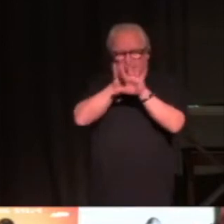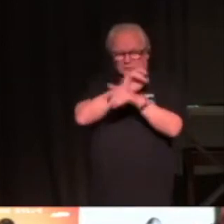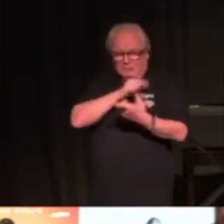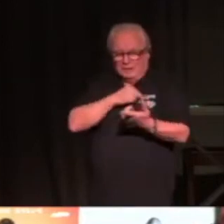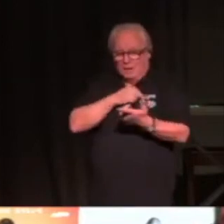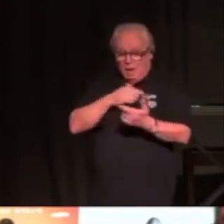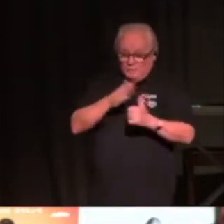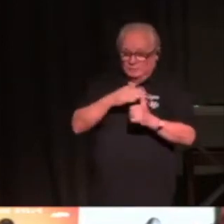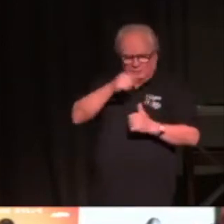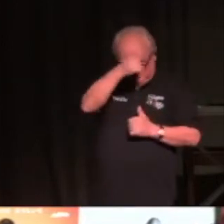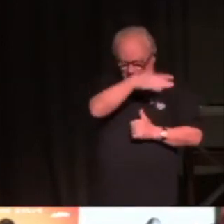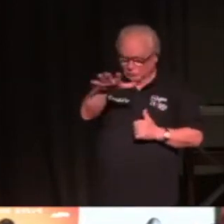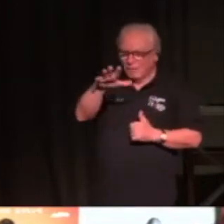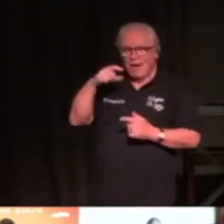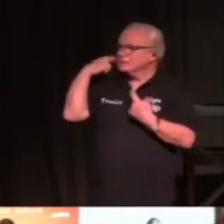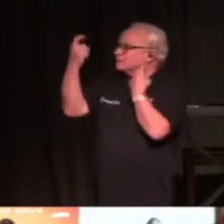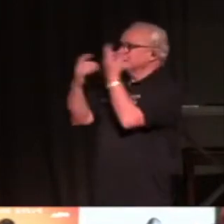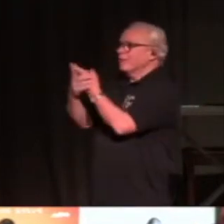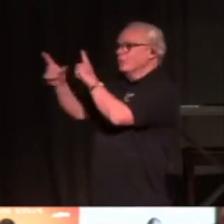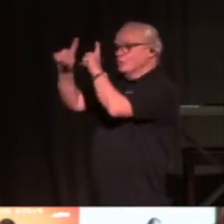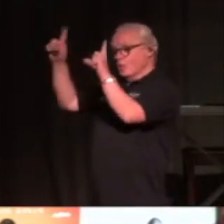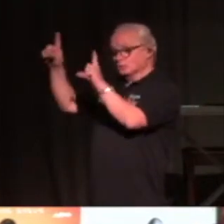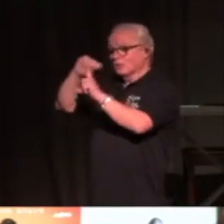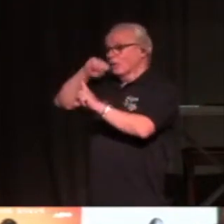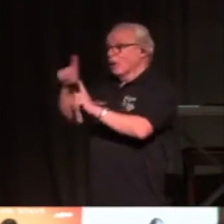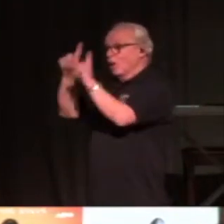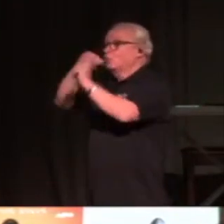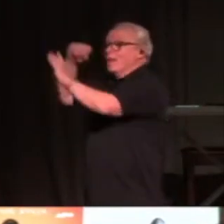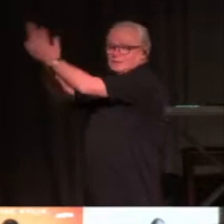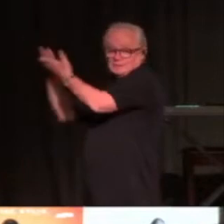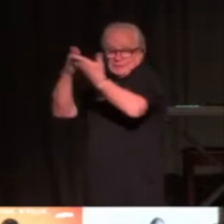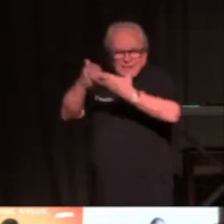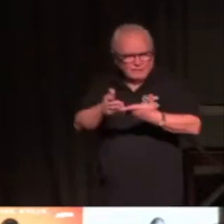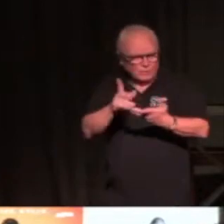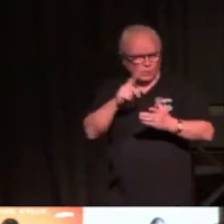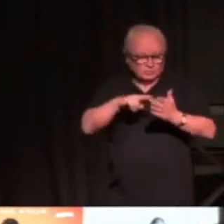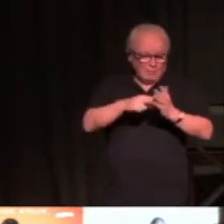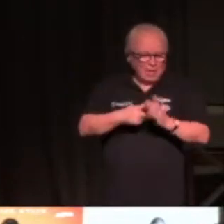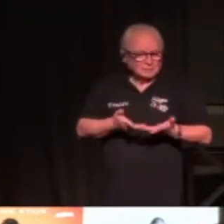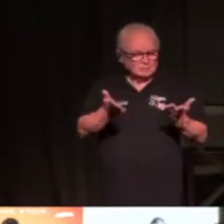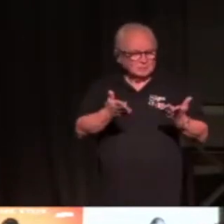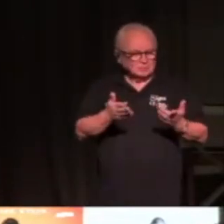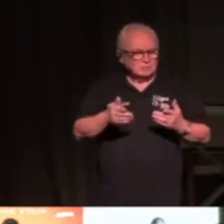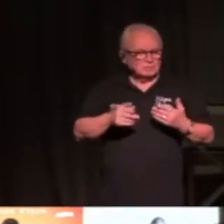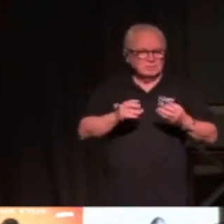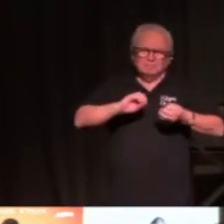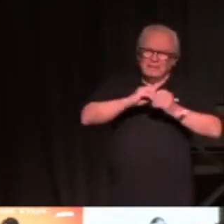You see, get a word on your situation. We can make it on a little piece of faith. Come on, how good's